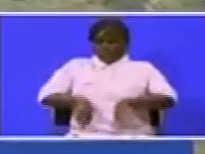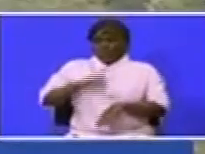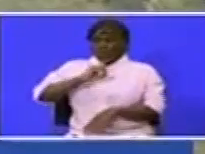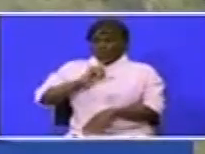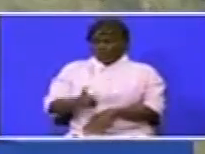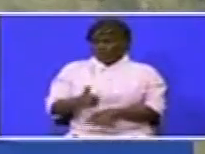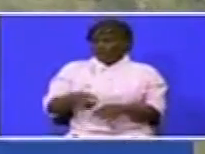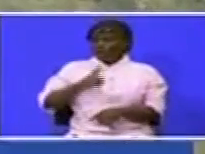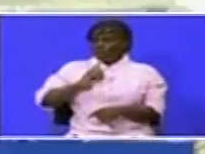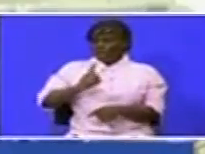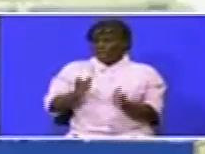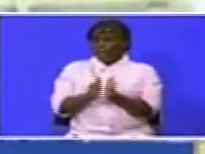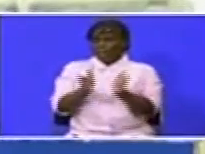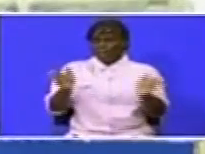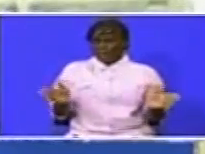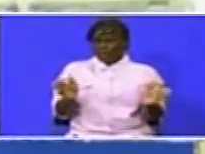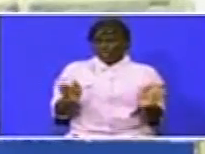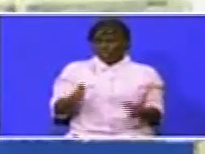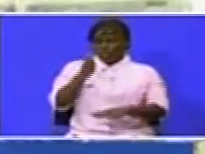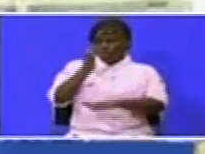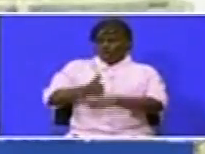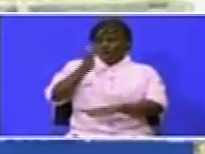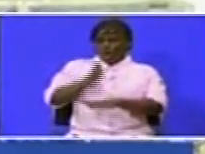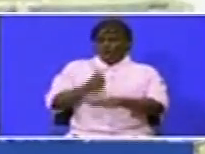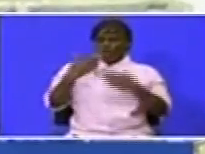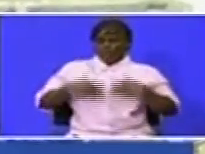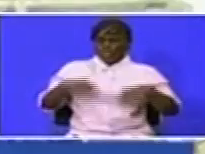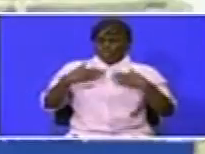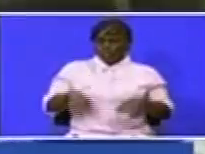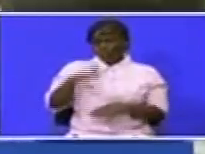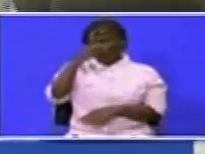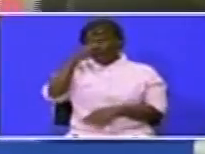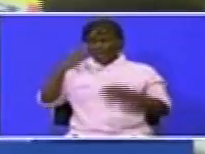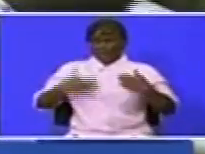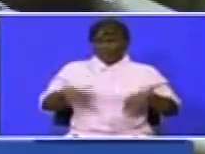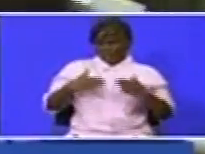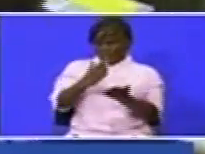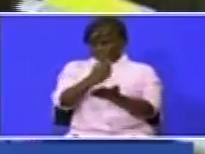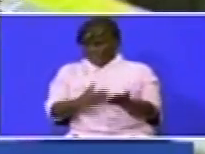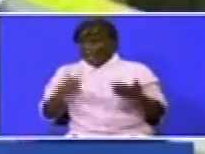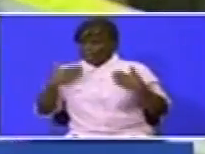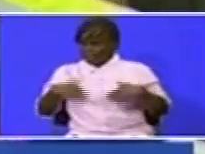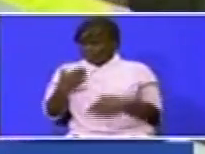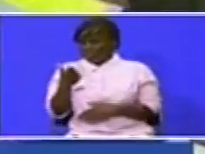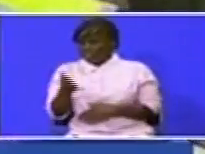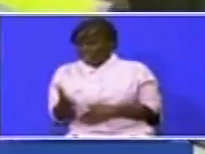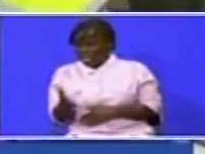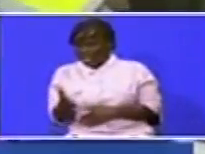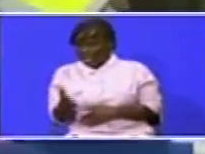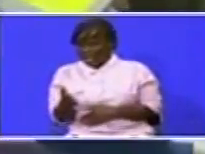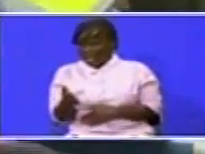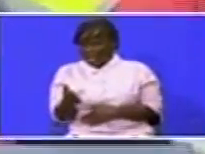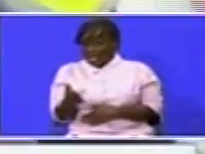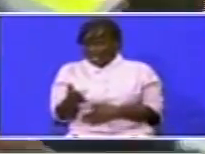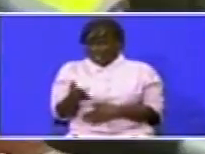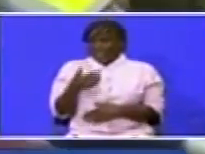however, warning the public of conmen using the calamity to dupe people. There are some people who are acting as victims